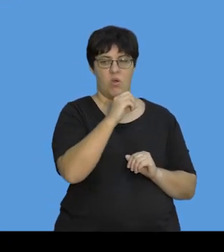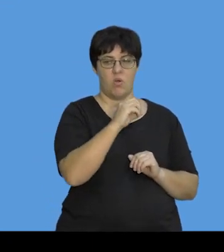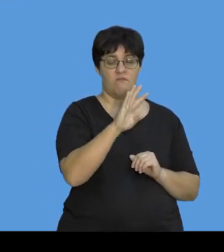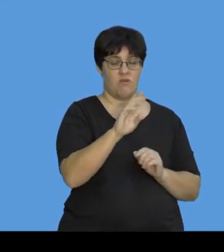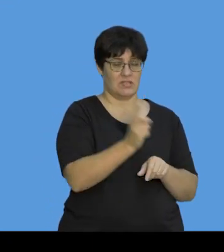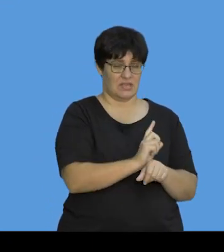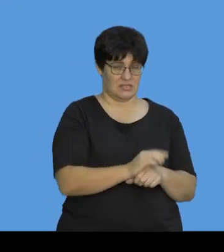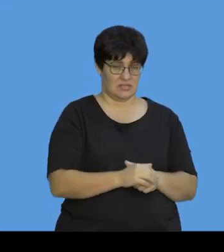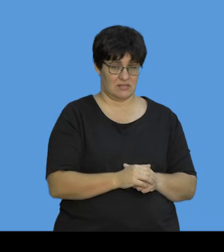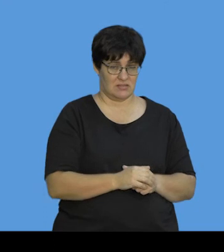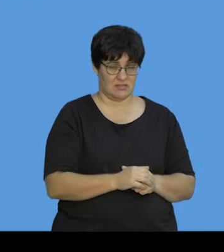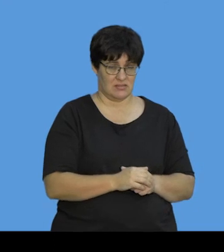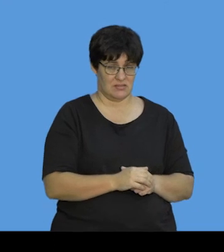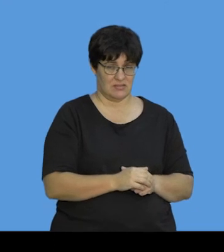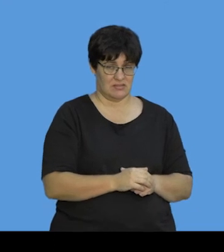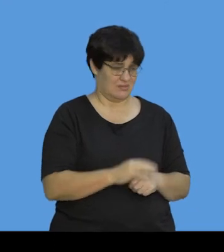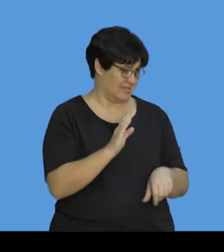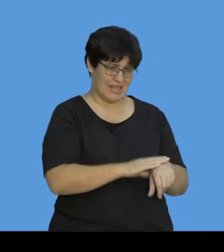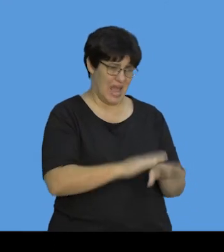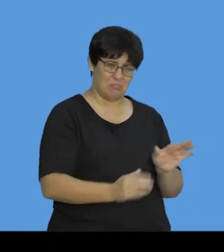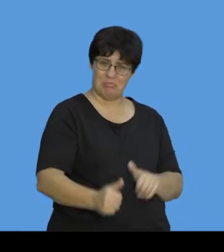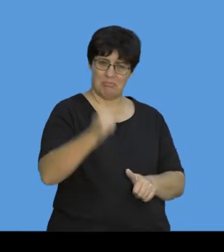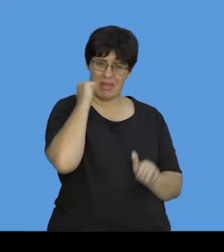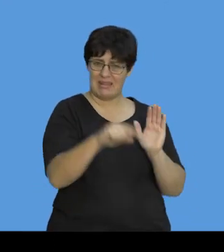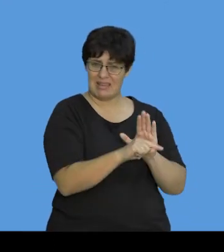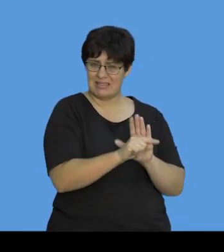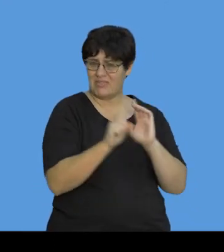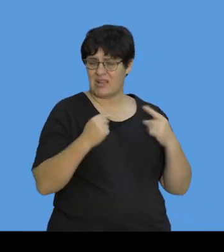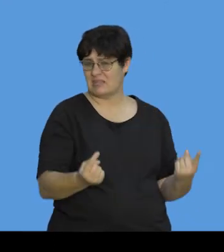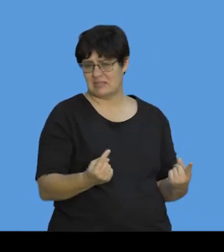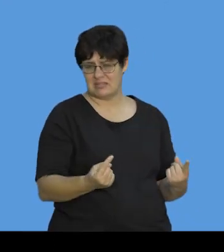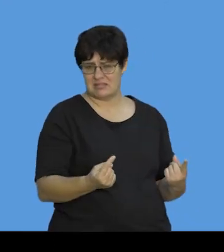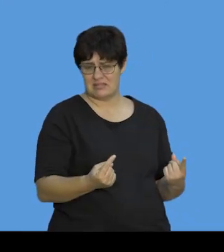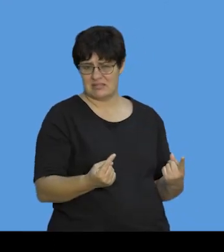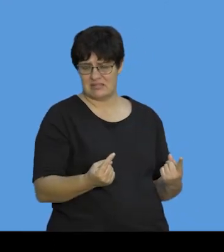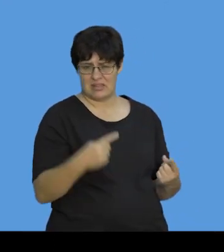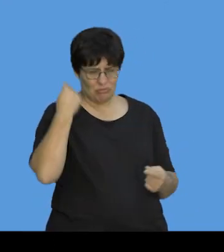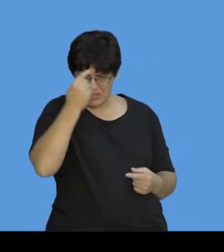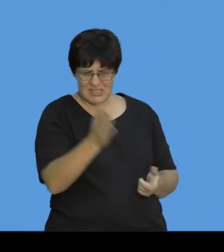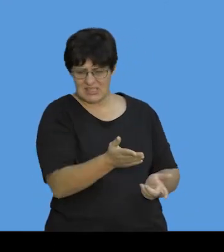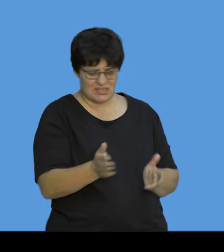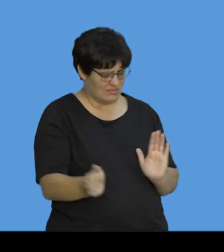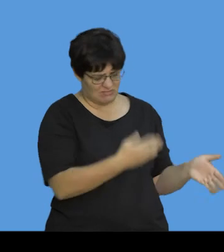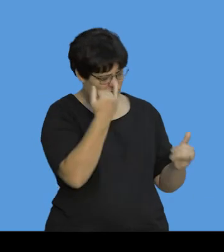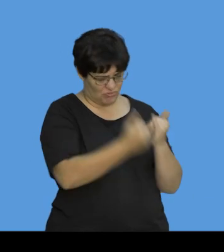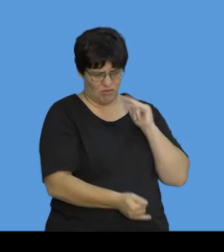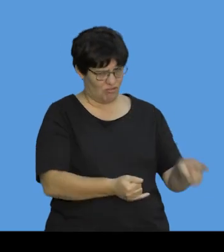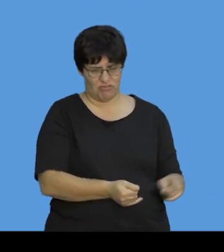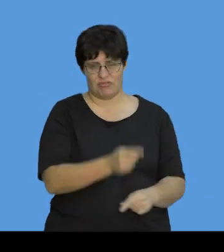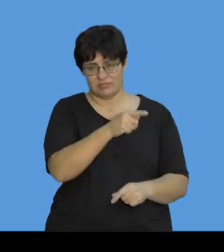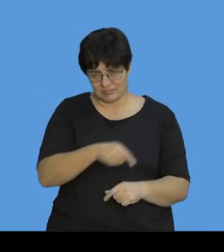seconds. Hopefully you'll recognize we can't have a negative time. That's silly. It's definitely not going to be that